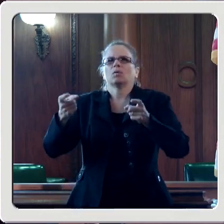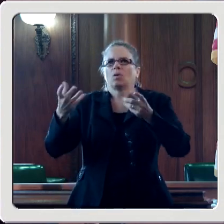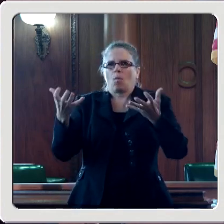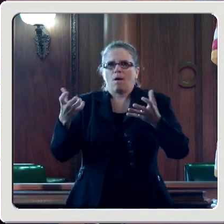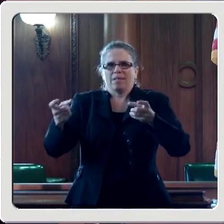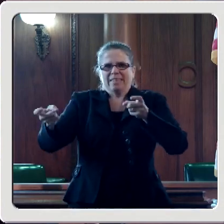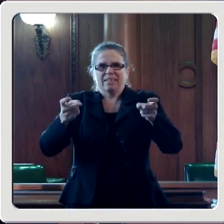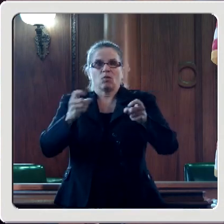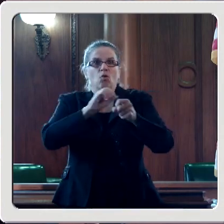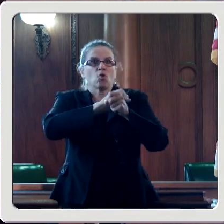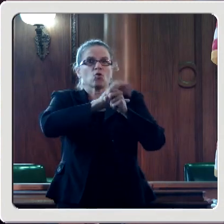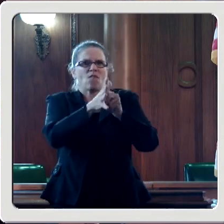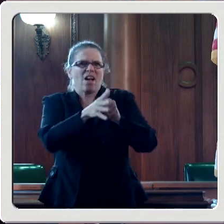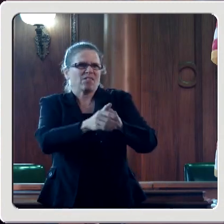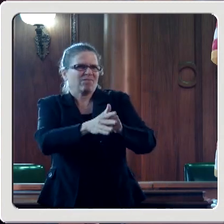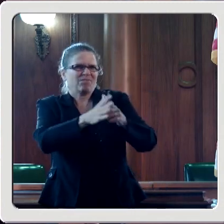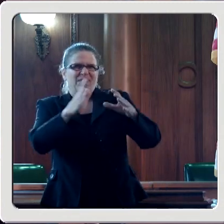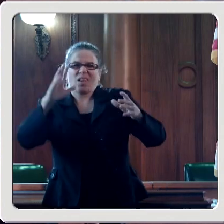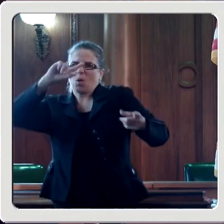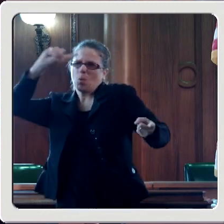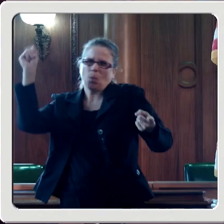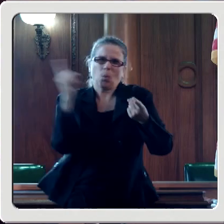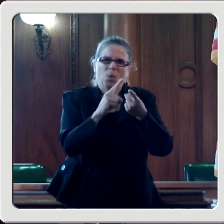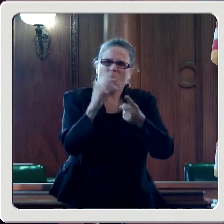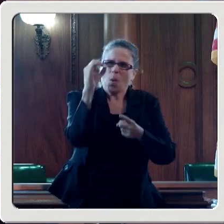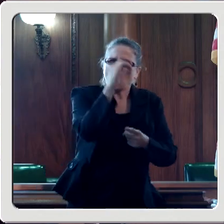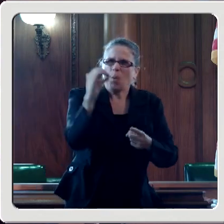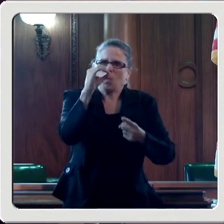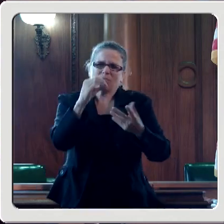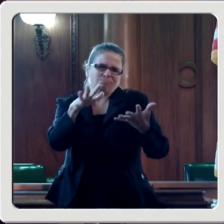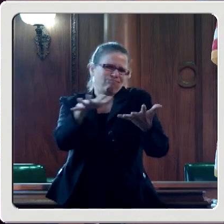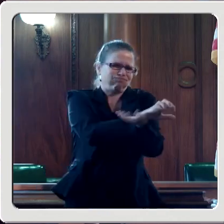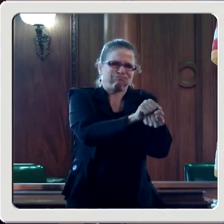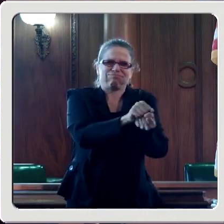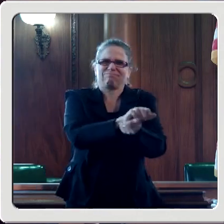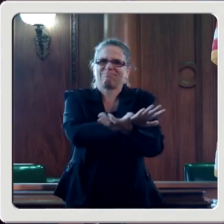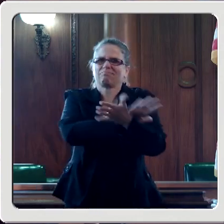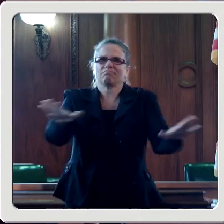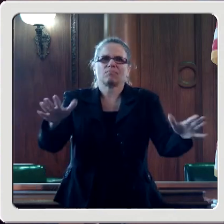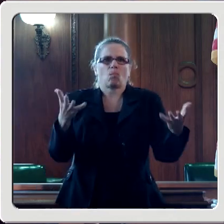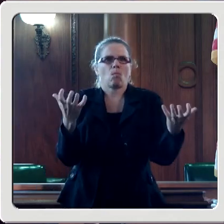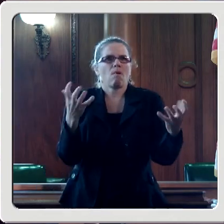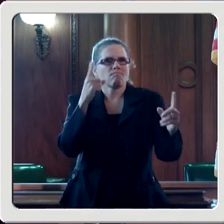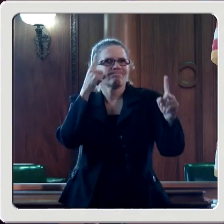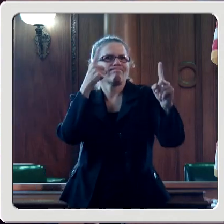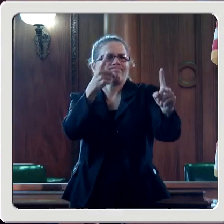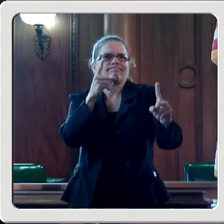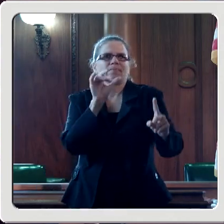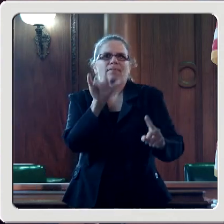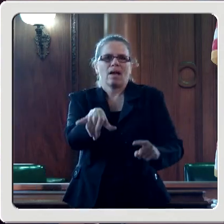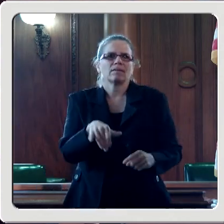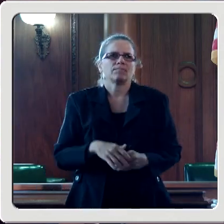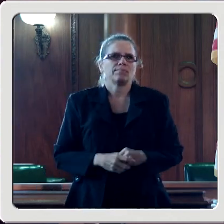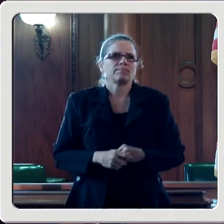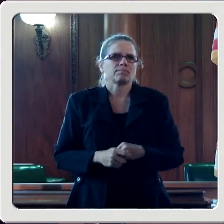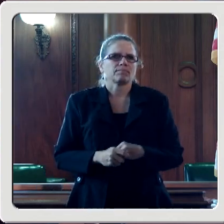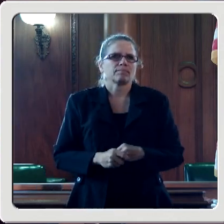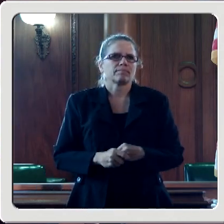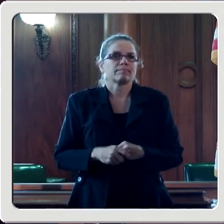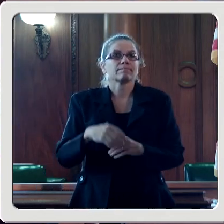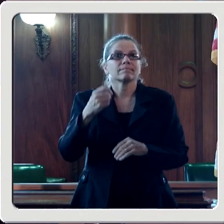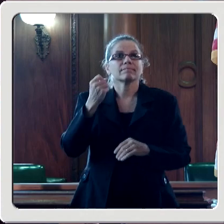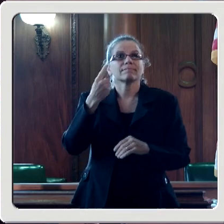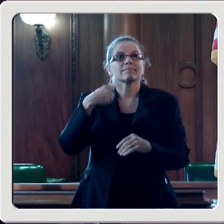we will. By doing that, and we're trying to work on parallel tracks, but by doing that, you will get